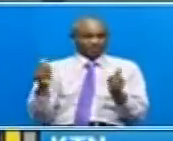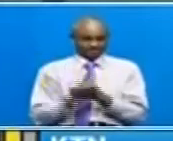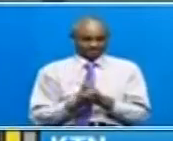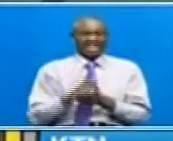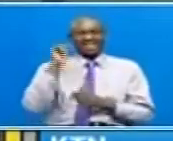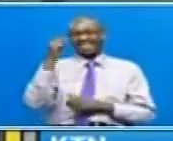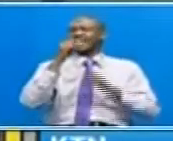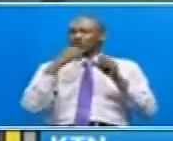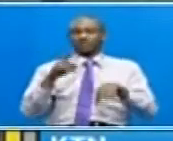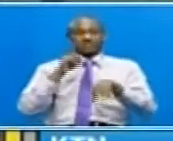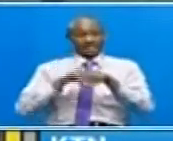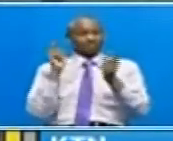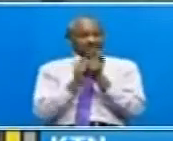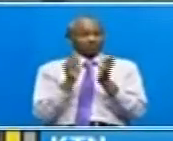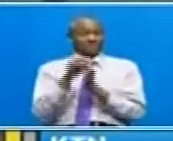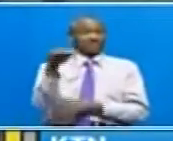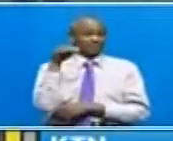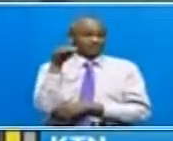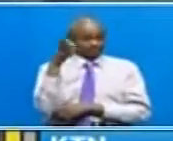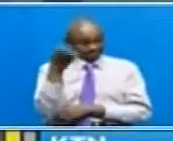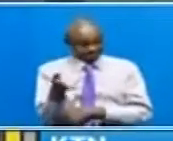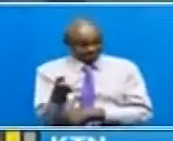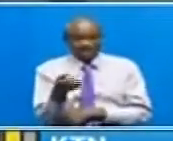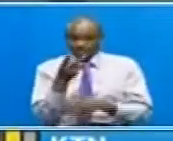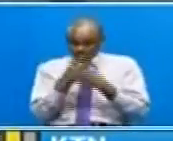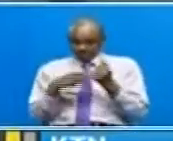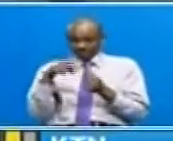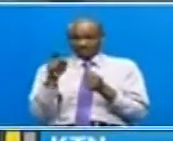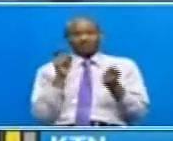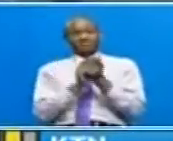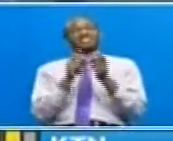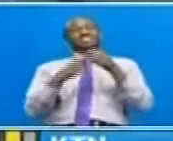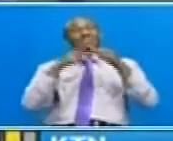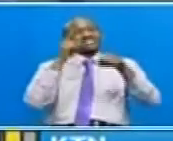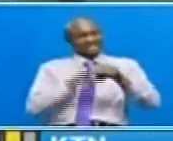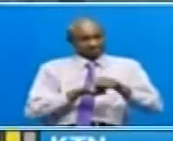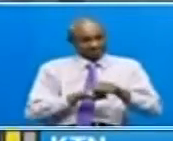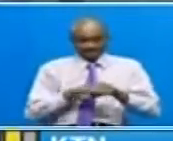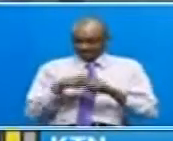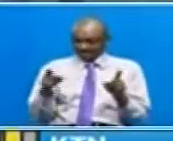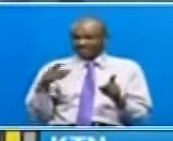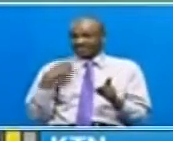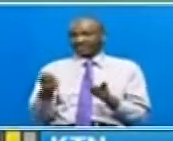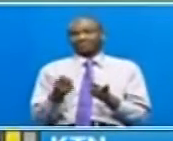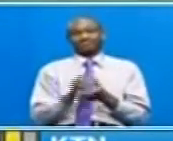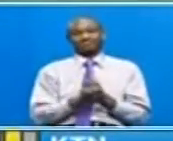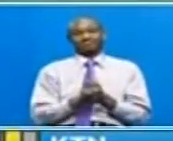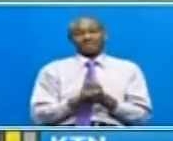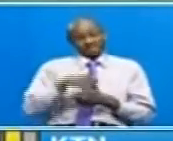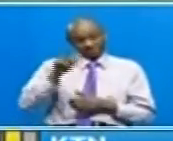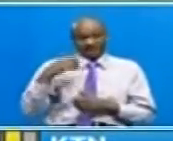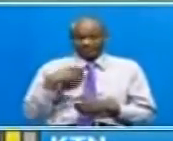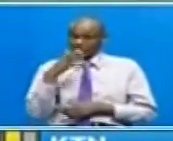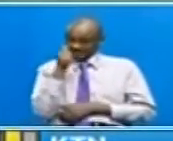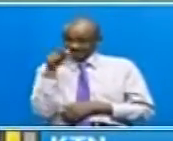Zimbabwe came after their home win against Portugal. The two sides have met 7 times, with Tunisia, who are ranked 9 places above Kenya in the world, having a